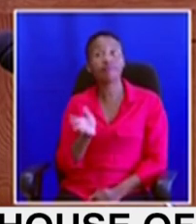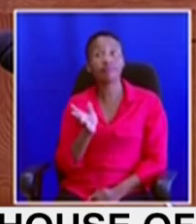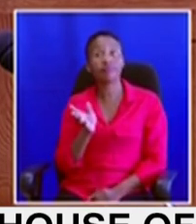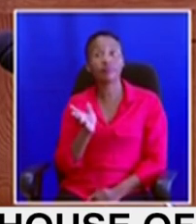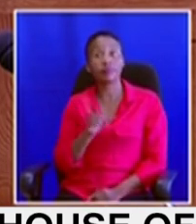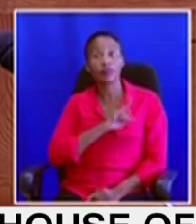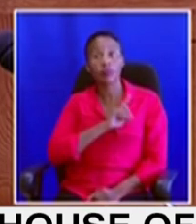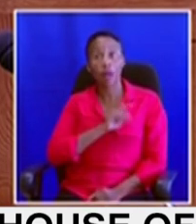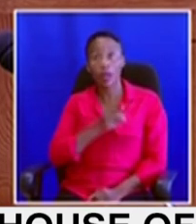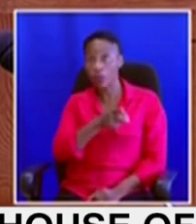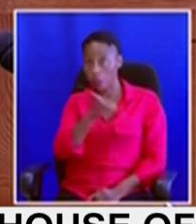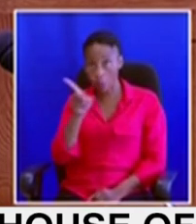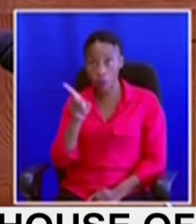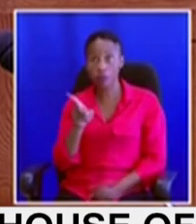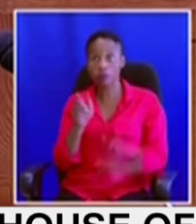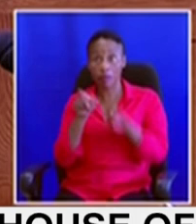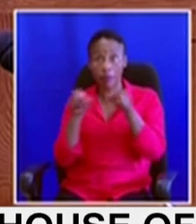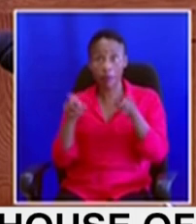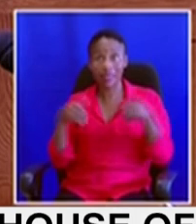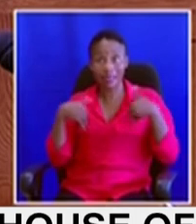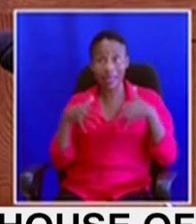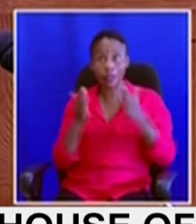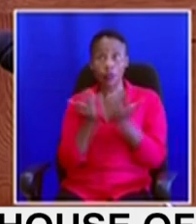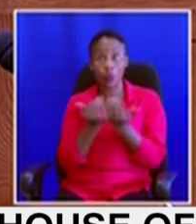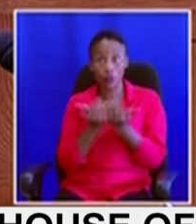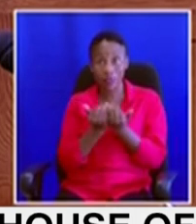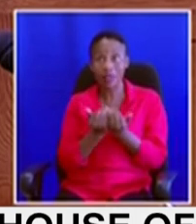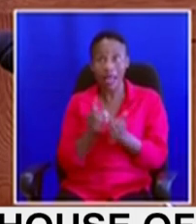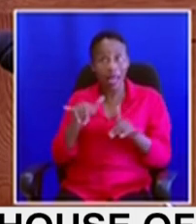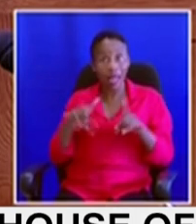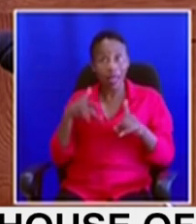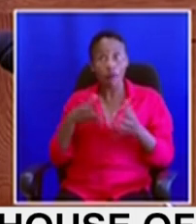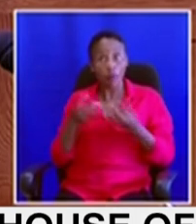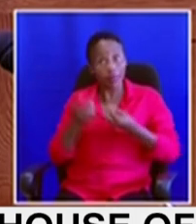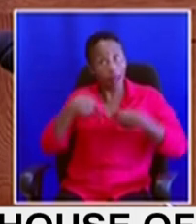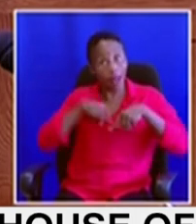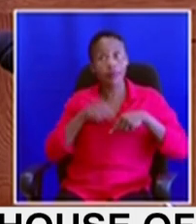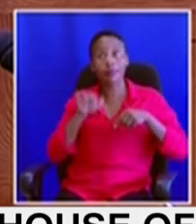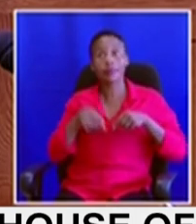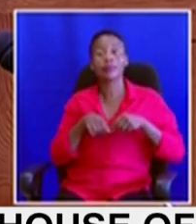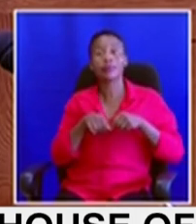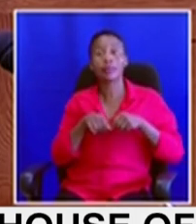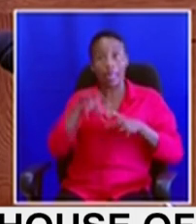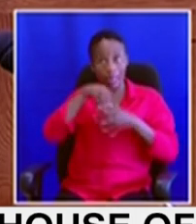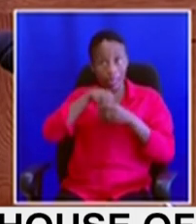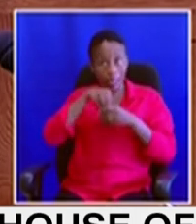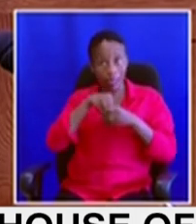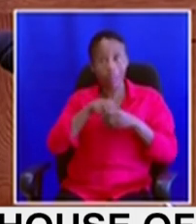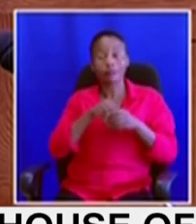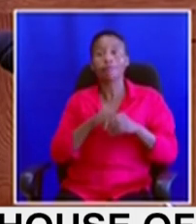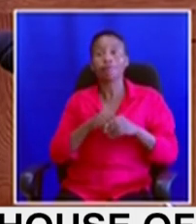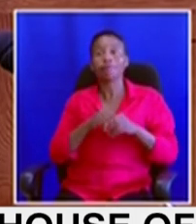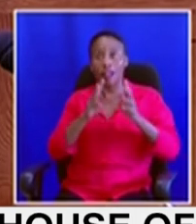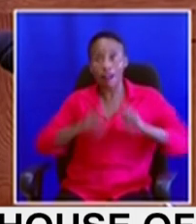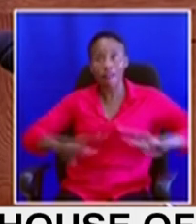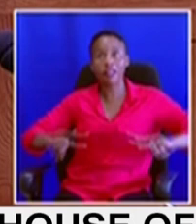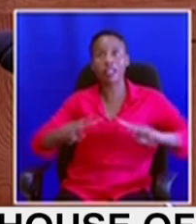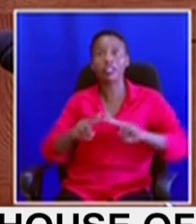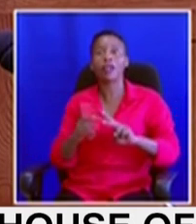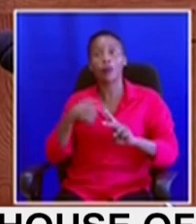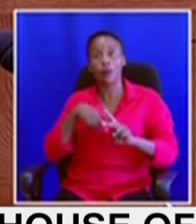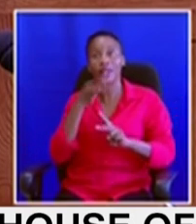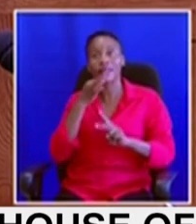because those who start these schools live amongst us. We know them. And I say, to